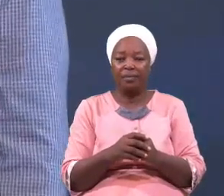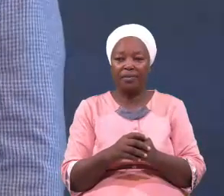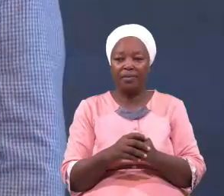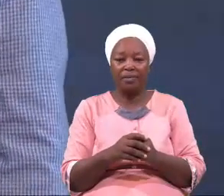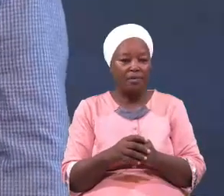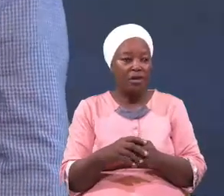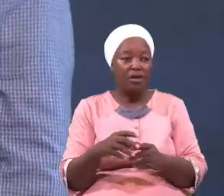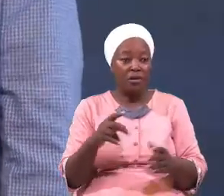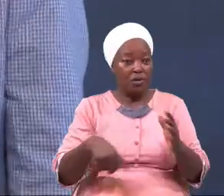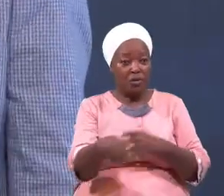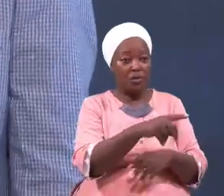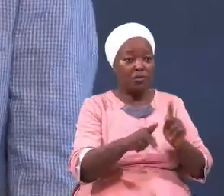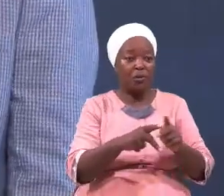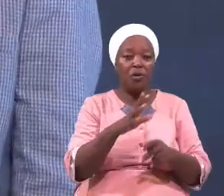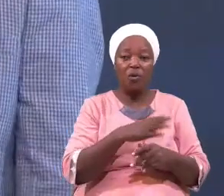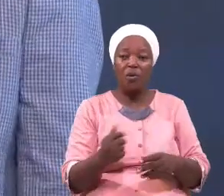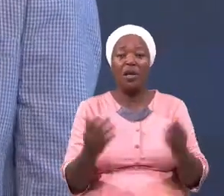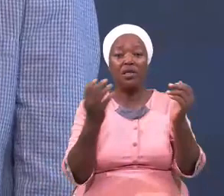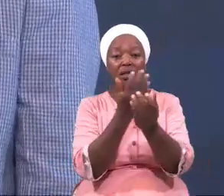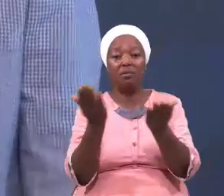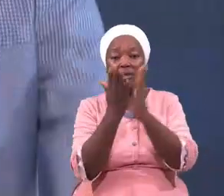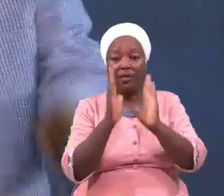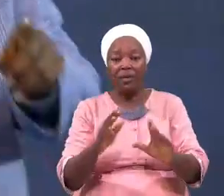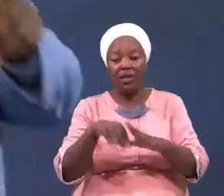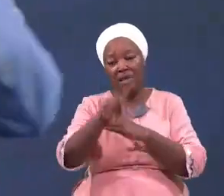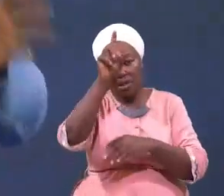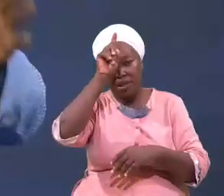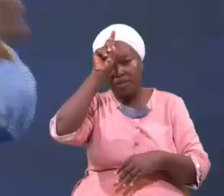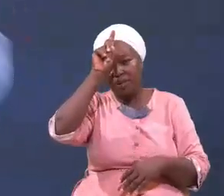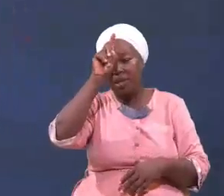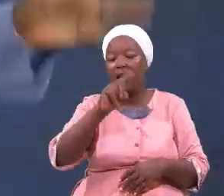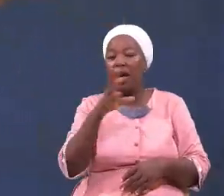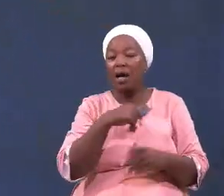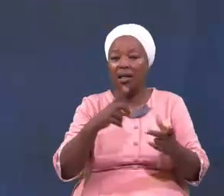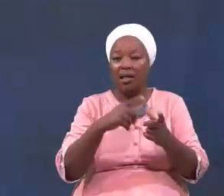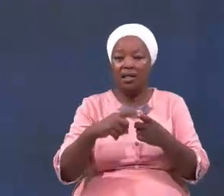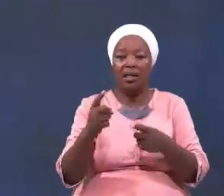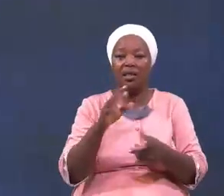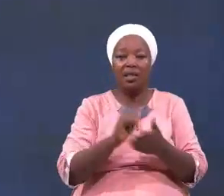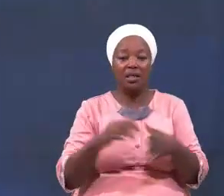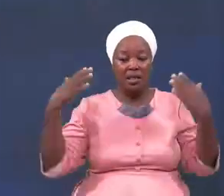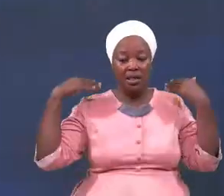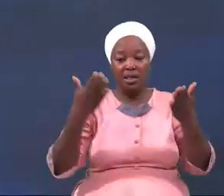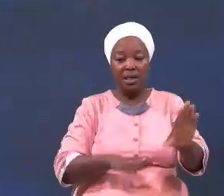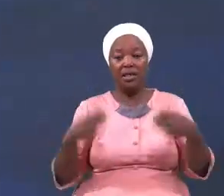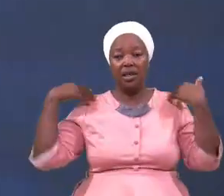Those people were slaves in Egypt. And the death angel was to pass through.